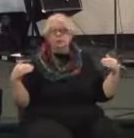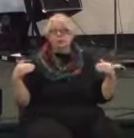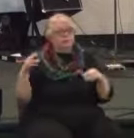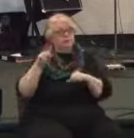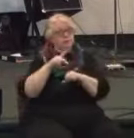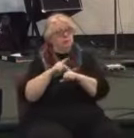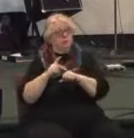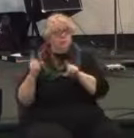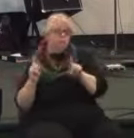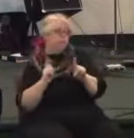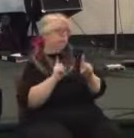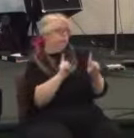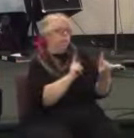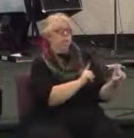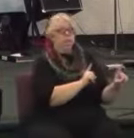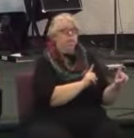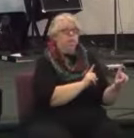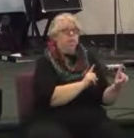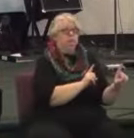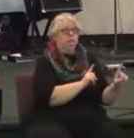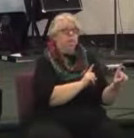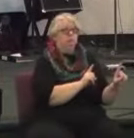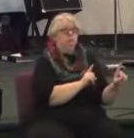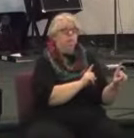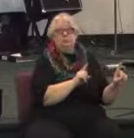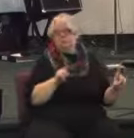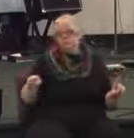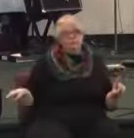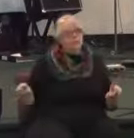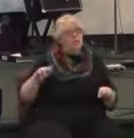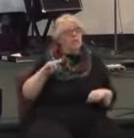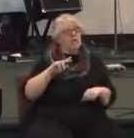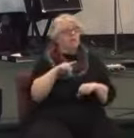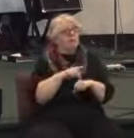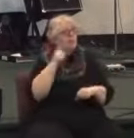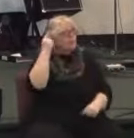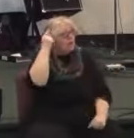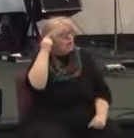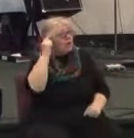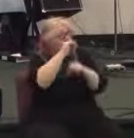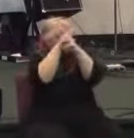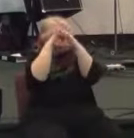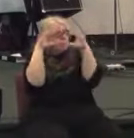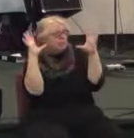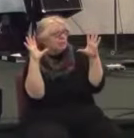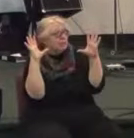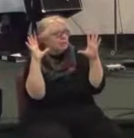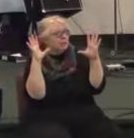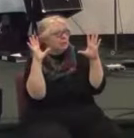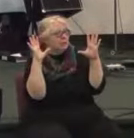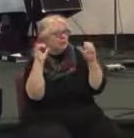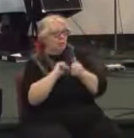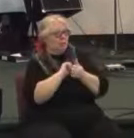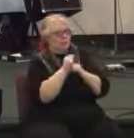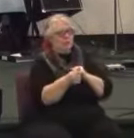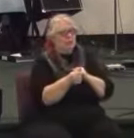was really happening. He thought he was seeing a vision. They passed the 1st and 2nd guards